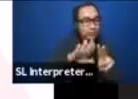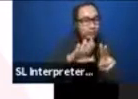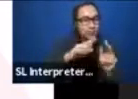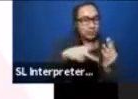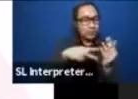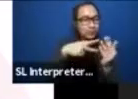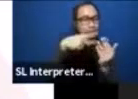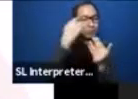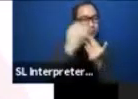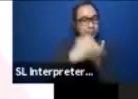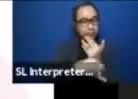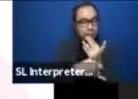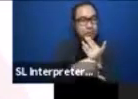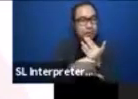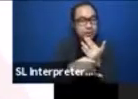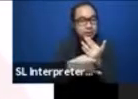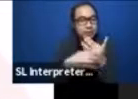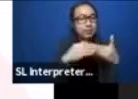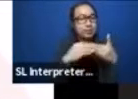conducting in late